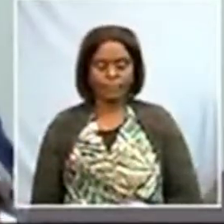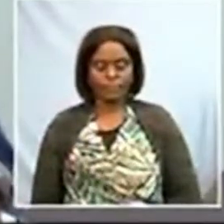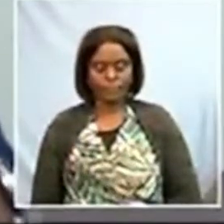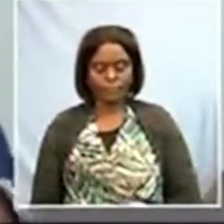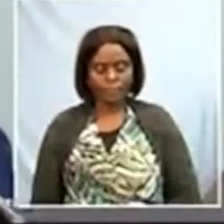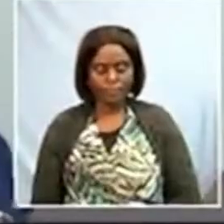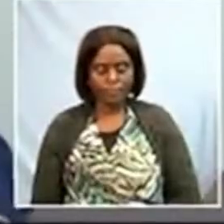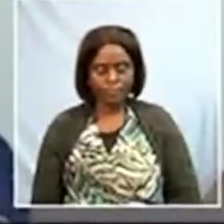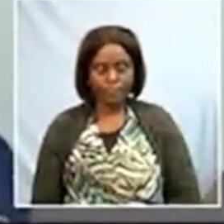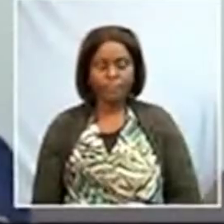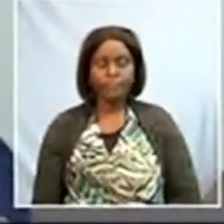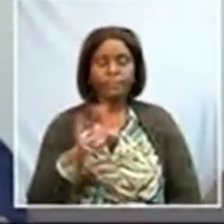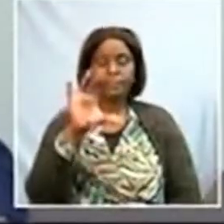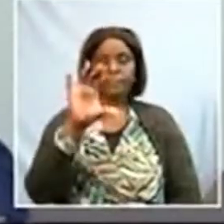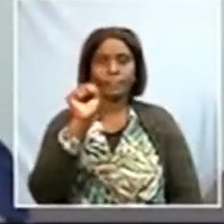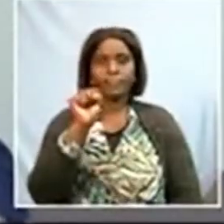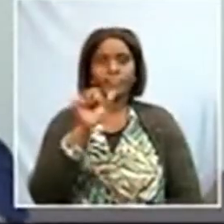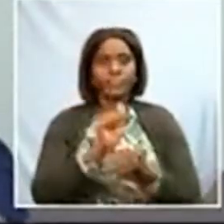CS and your management,